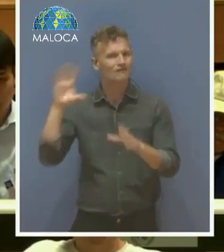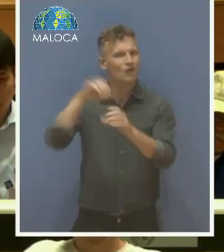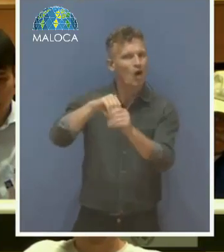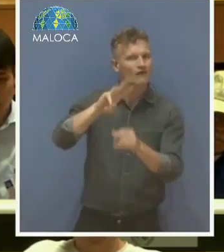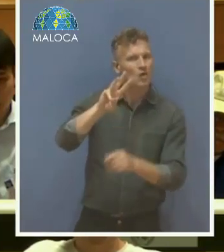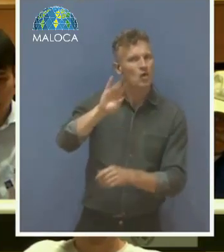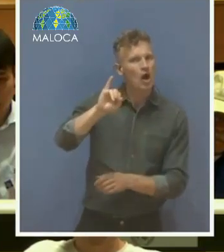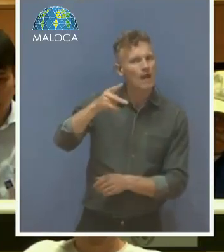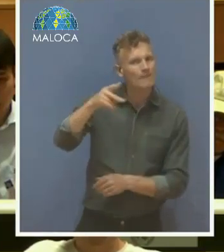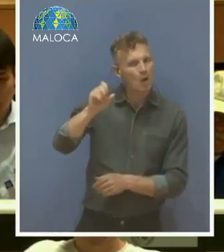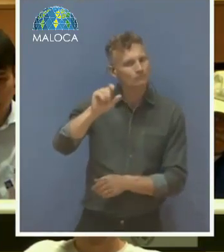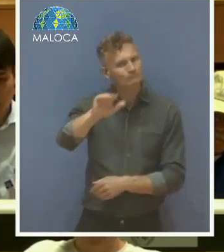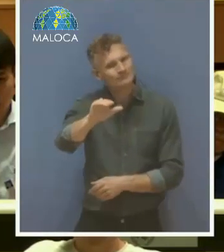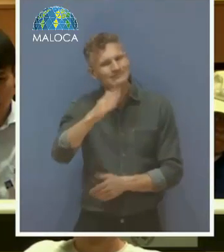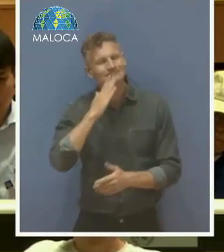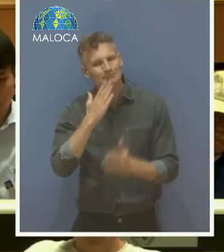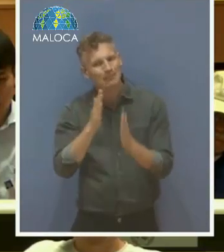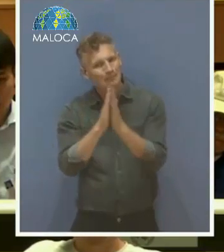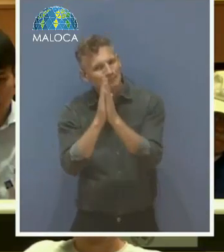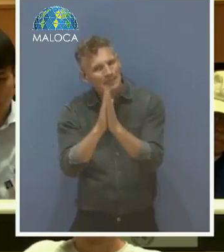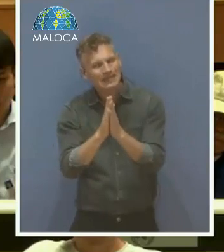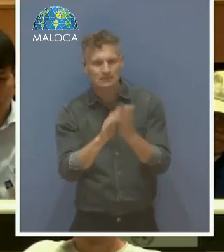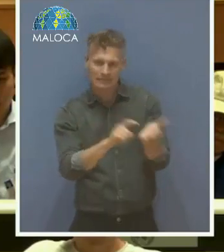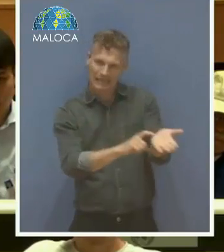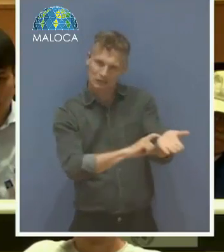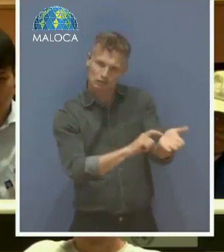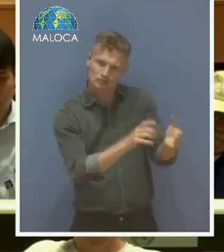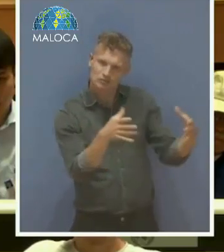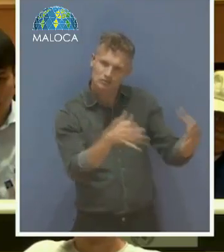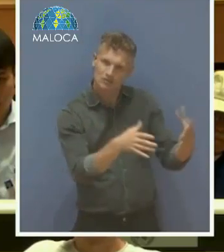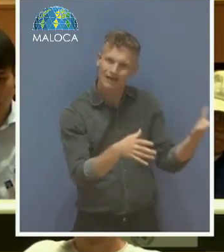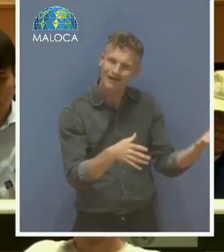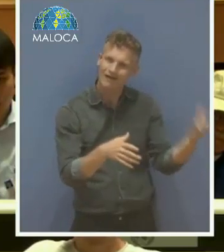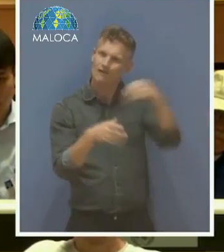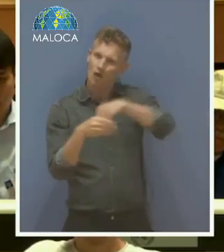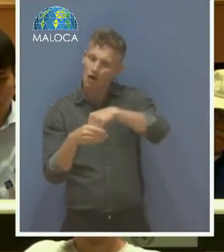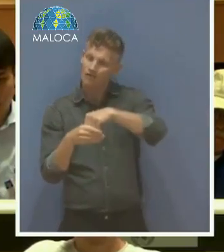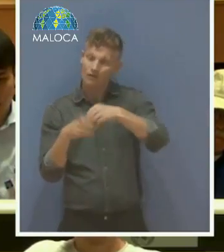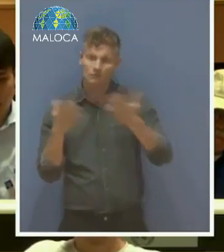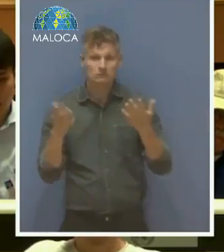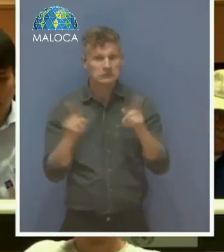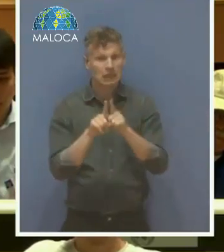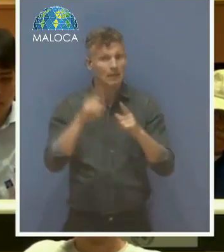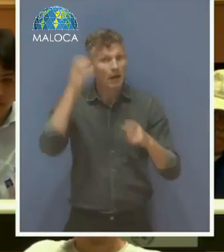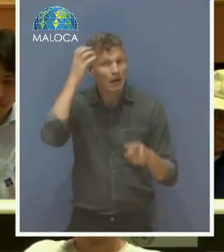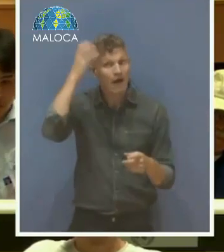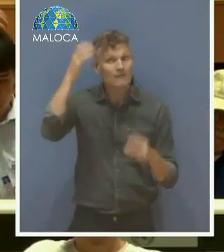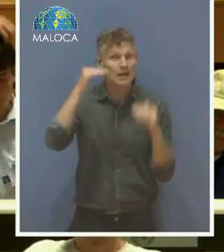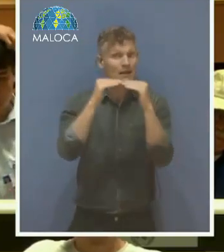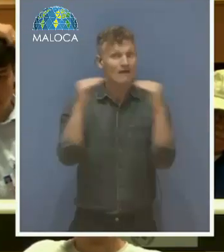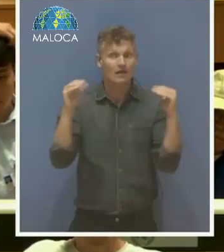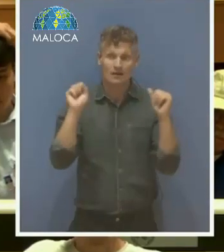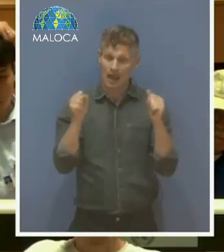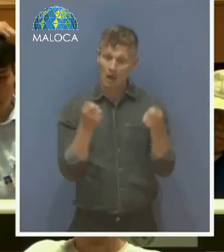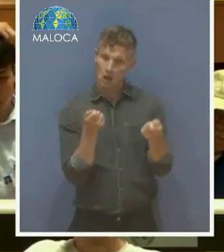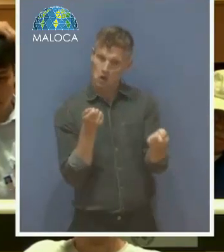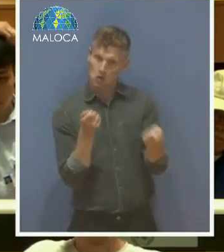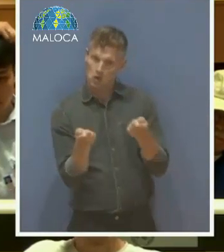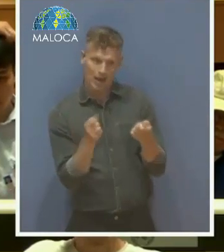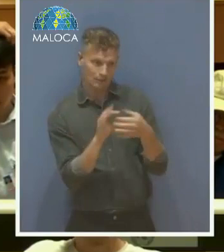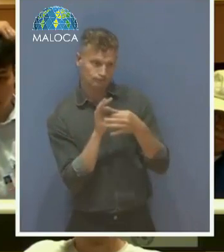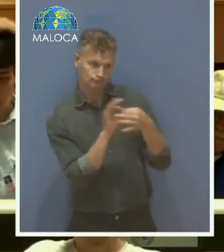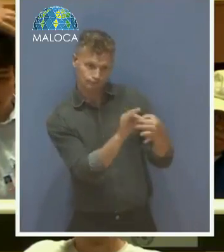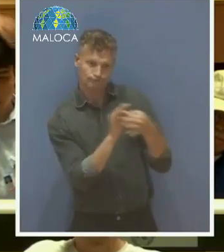and ensure that indigenous peoples are also involved. At the national level, we could coordinate with indigenous peoples' organizations